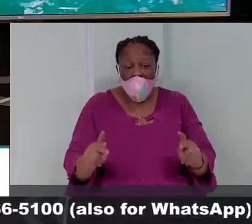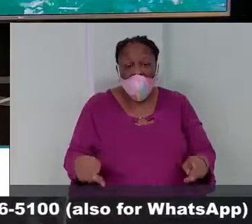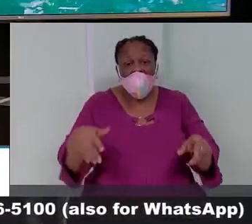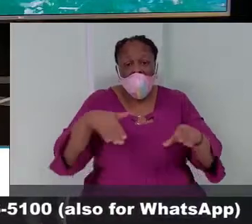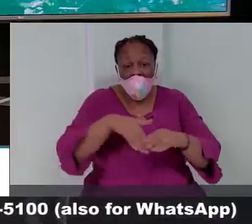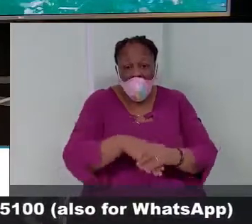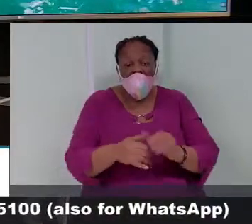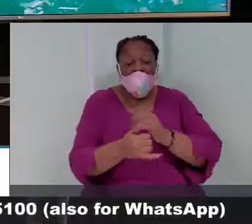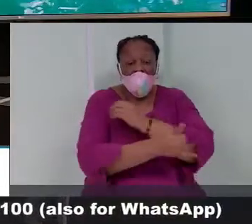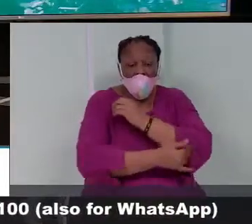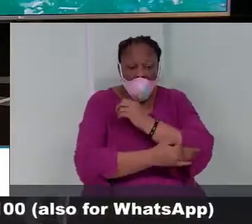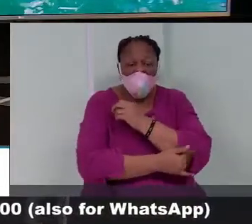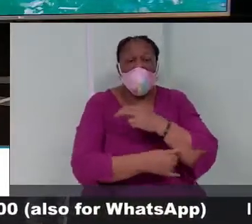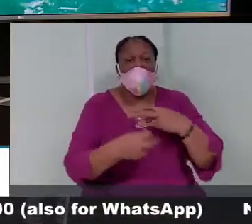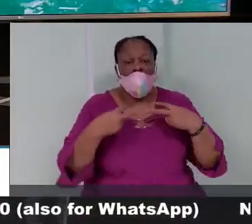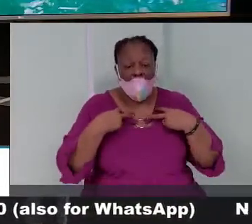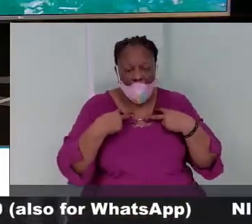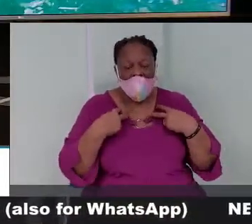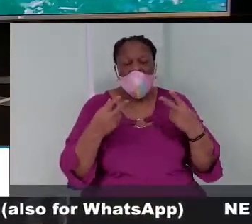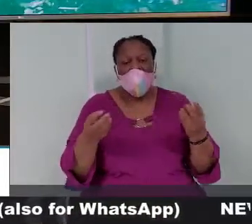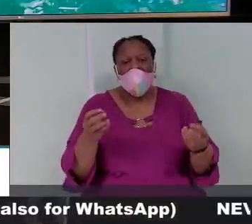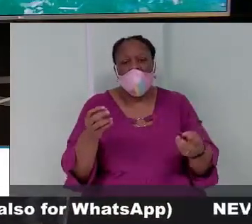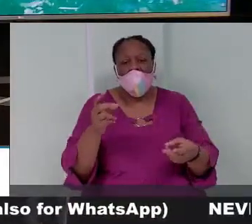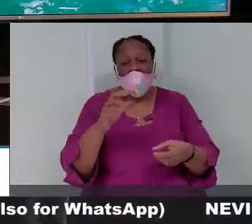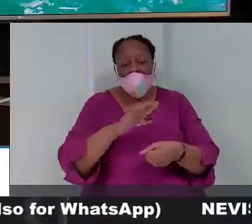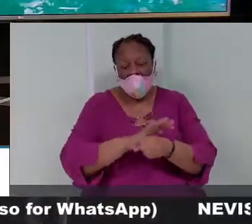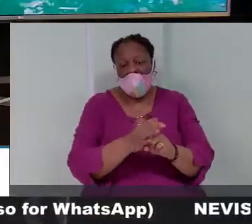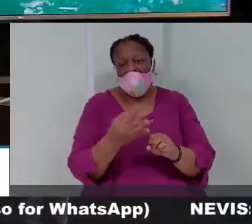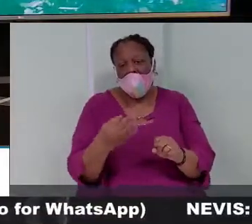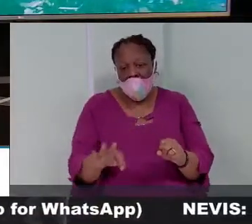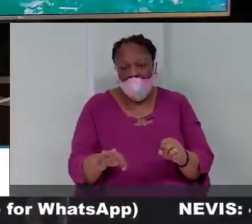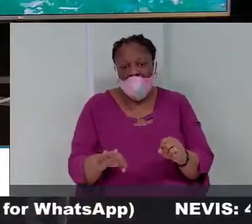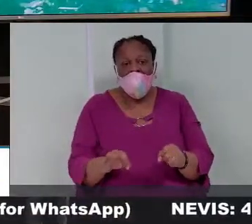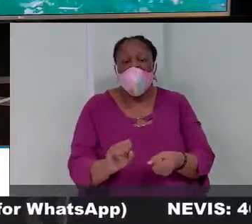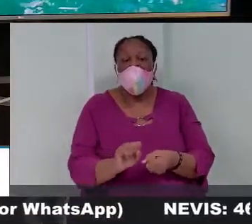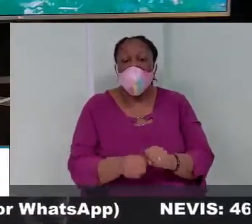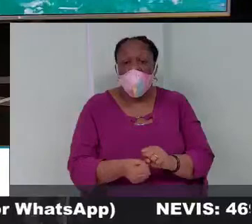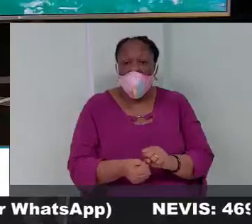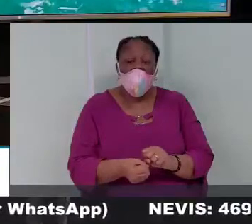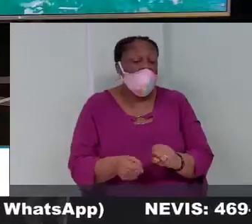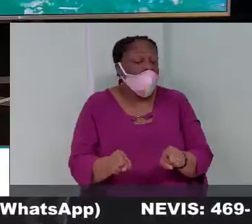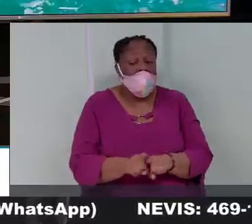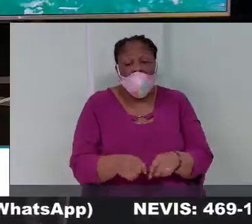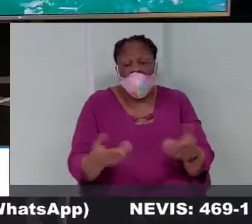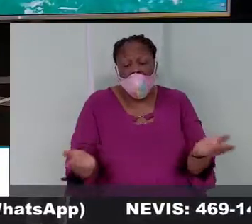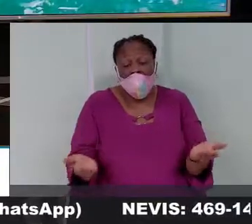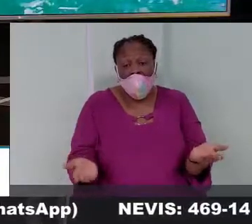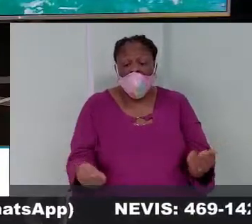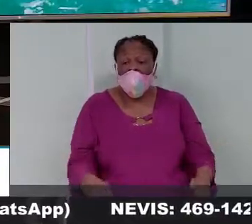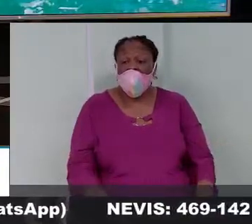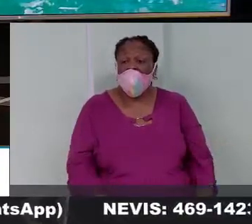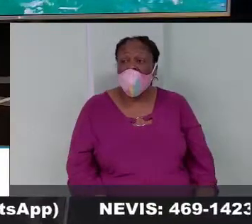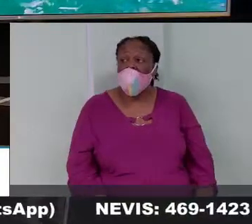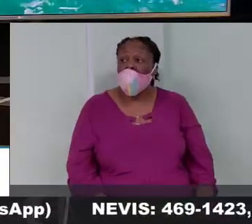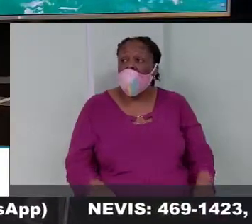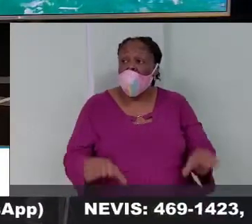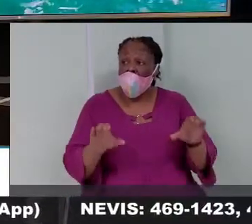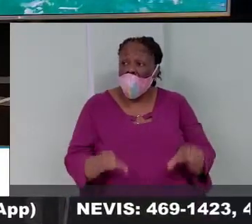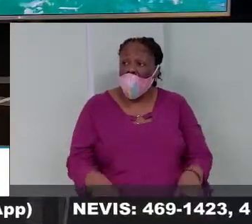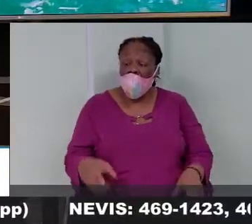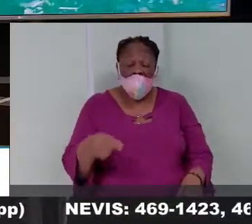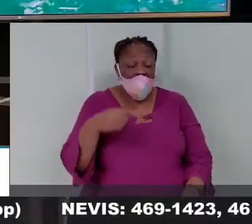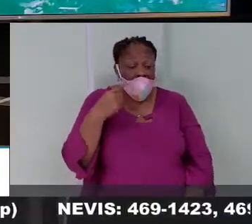to reduce the possibility of importing the new variant into the Federation. So possibly that can